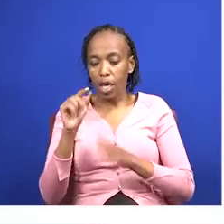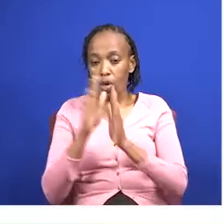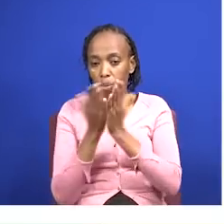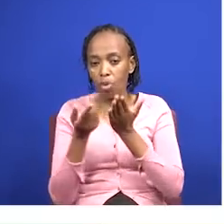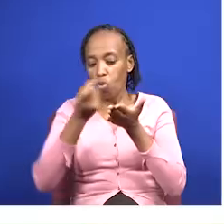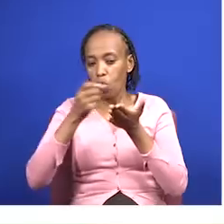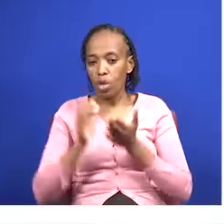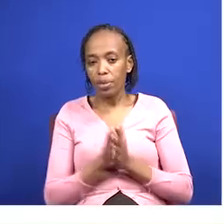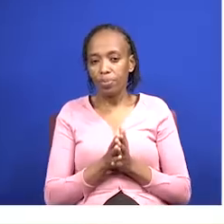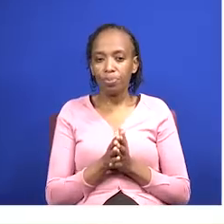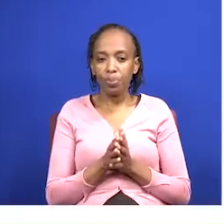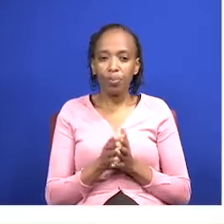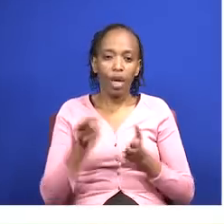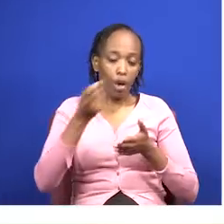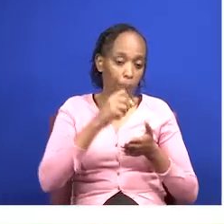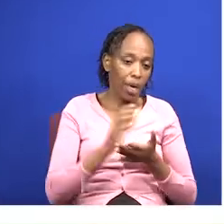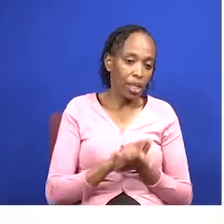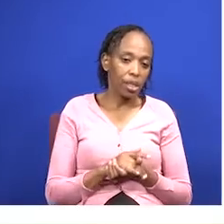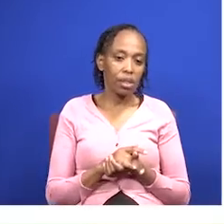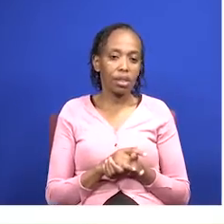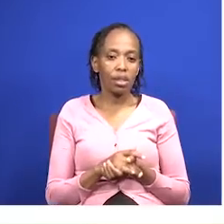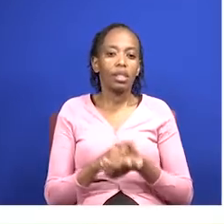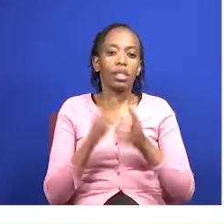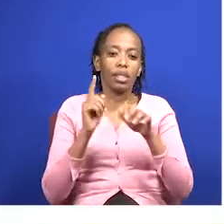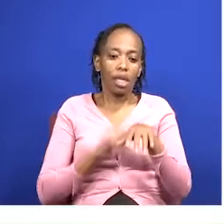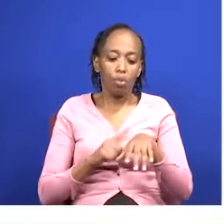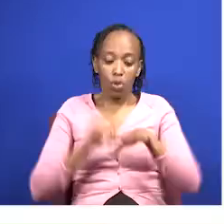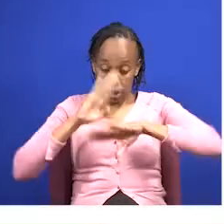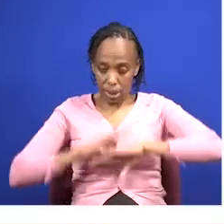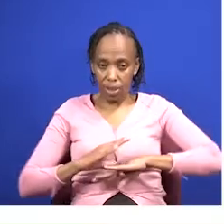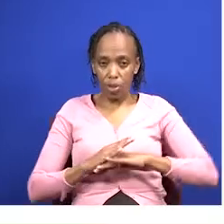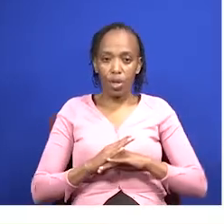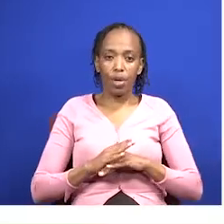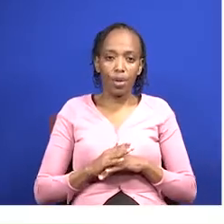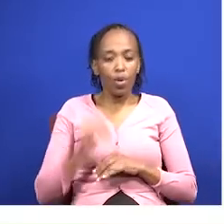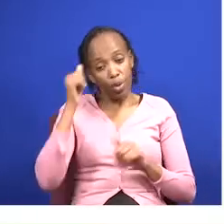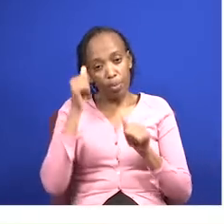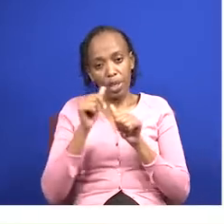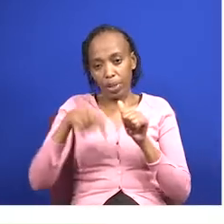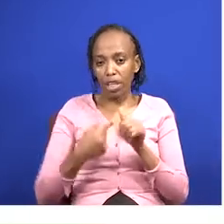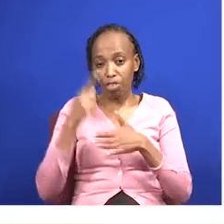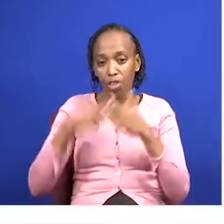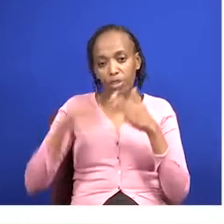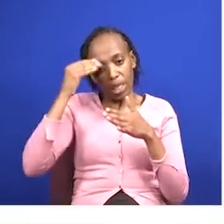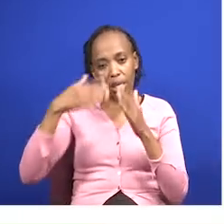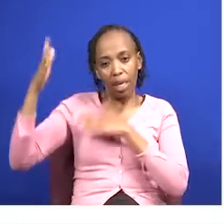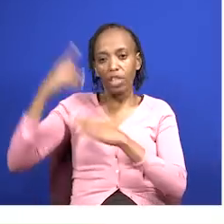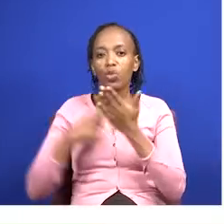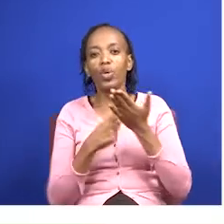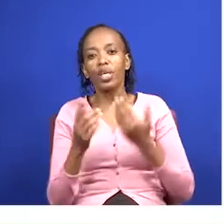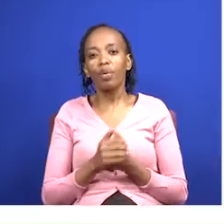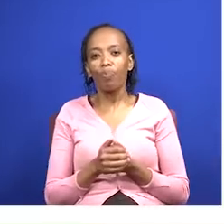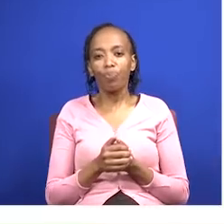Add your notebook. Add a pen, and as you settle down, may we remind ourselves of what we learned last week.